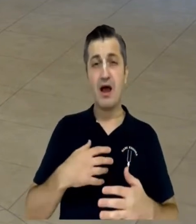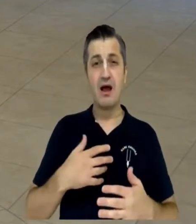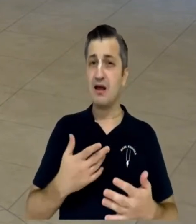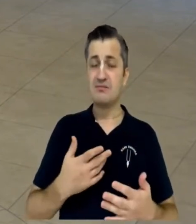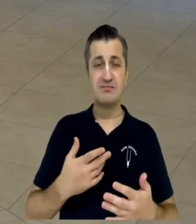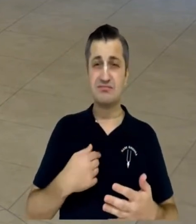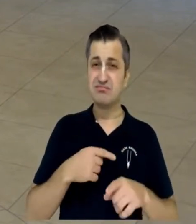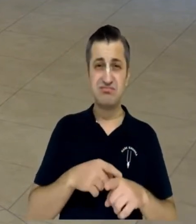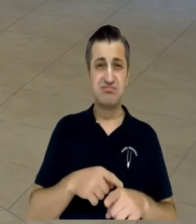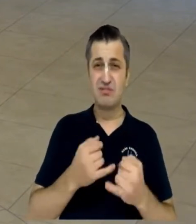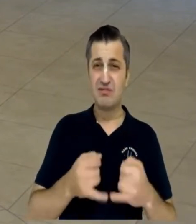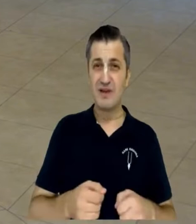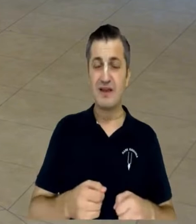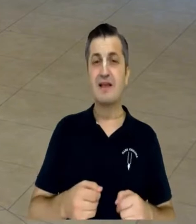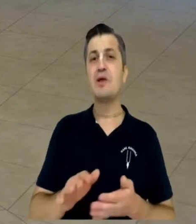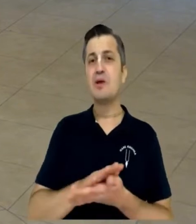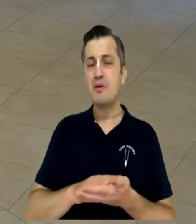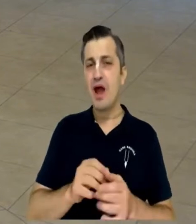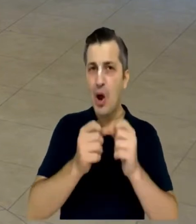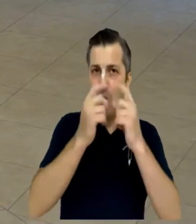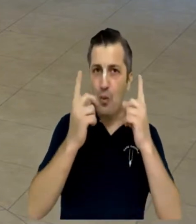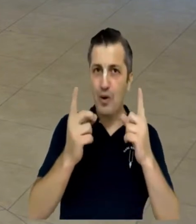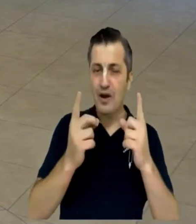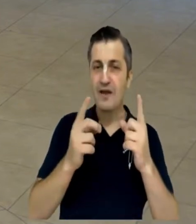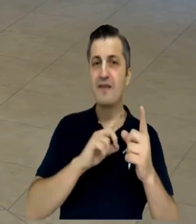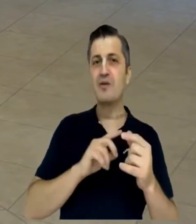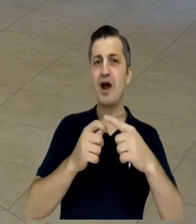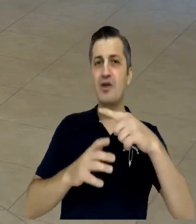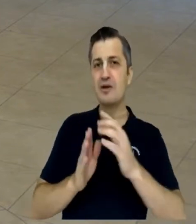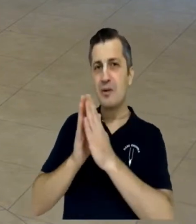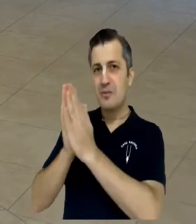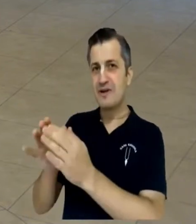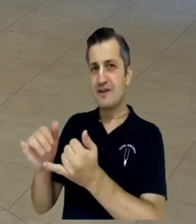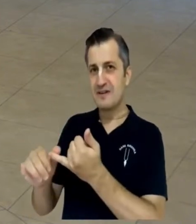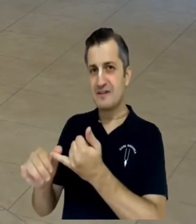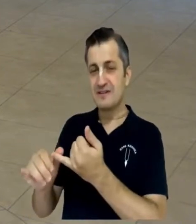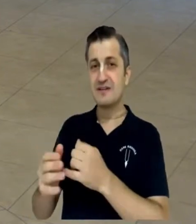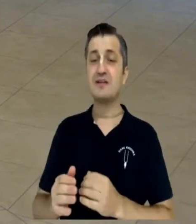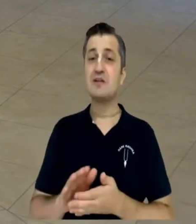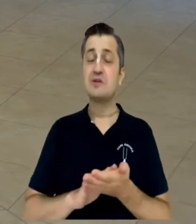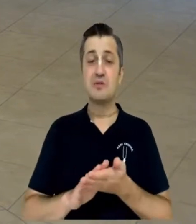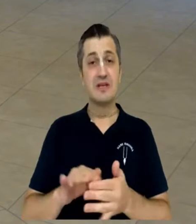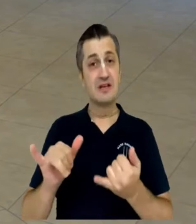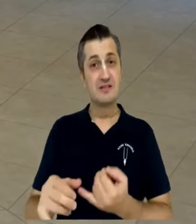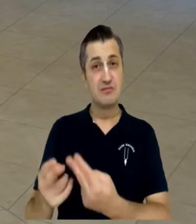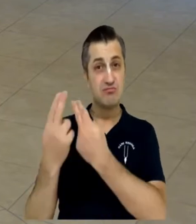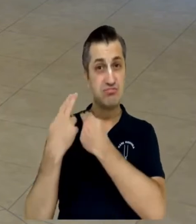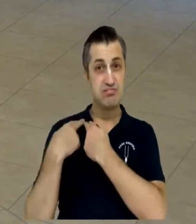when we understand that Krishna is in charge of everything and not a blade of grass is moving without his